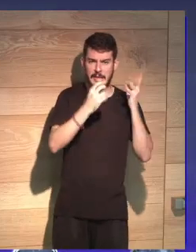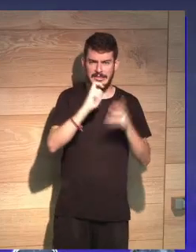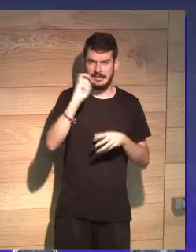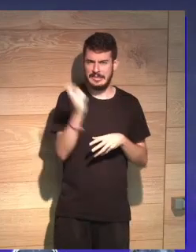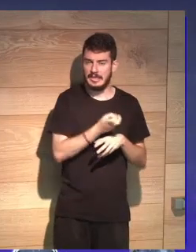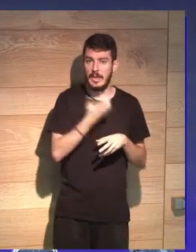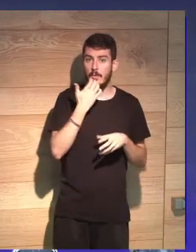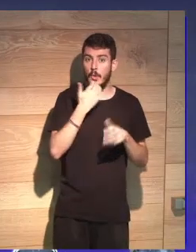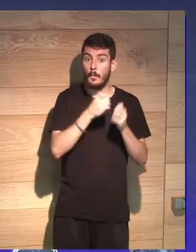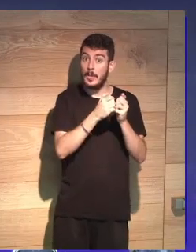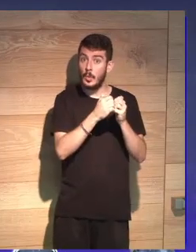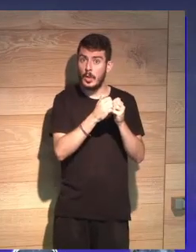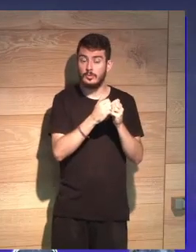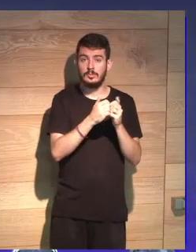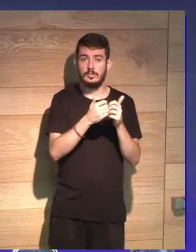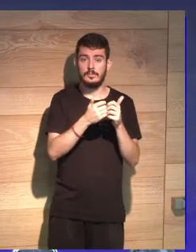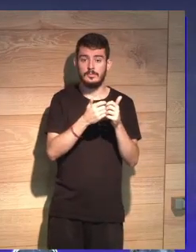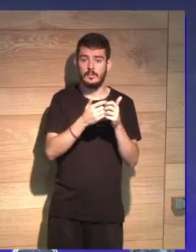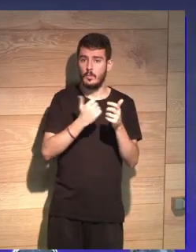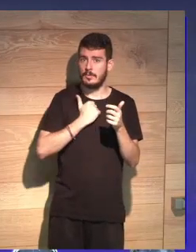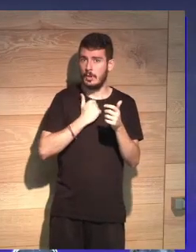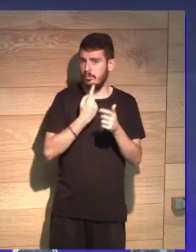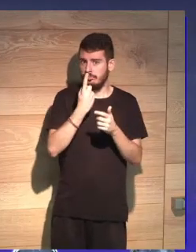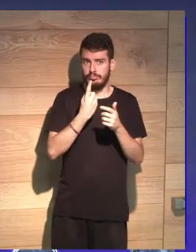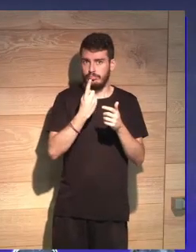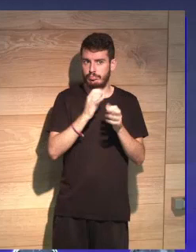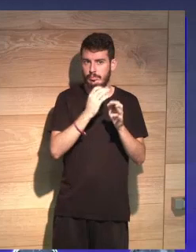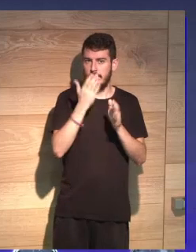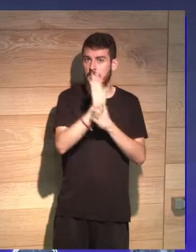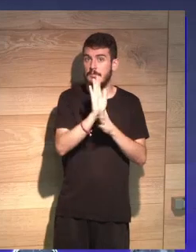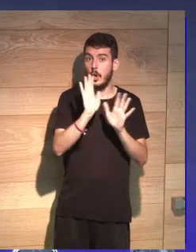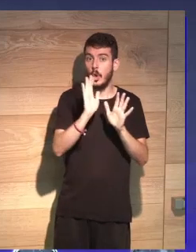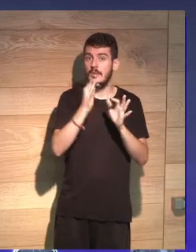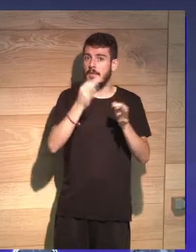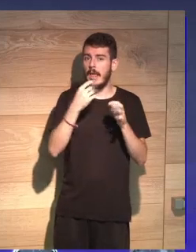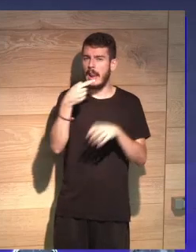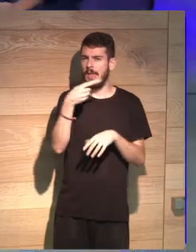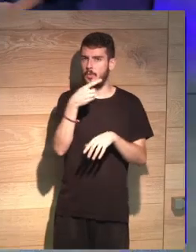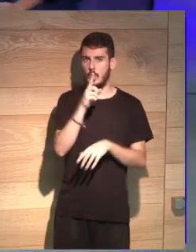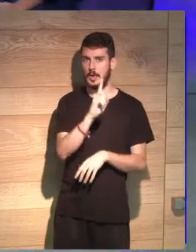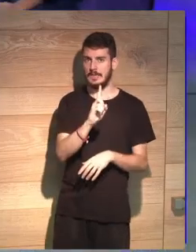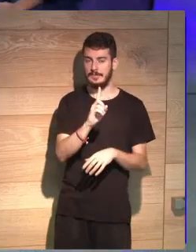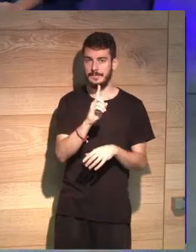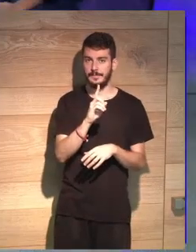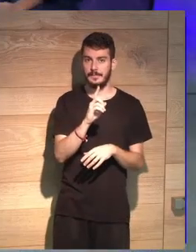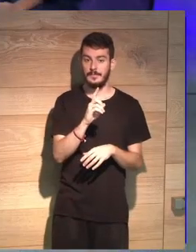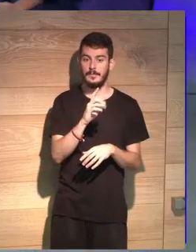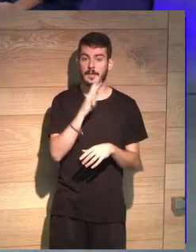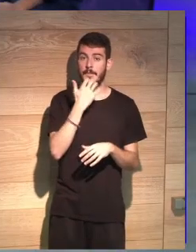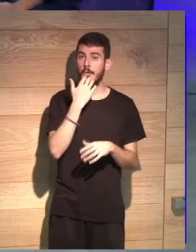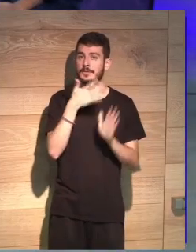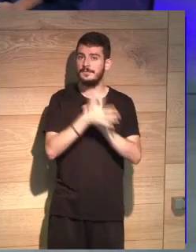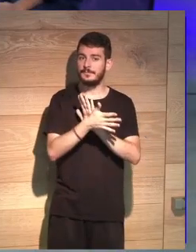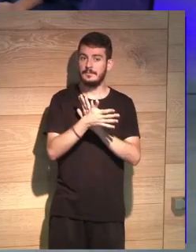dopamine levels can be risen with different activities. For instance, video games do this, but this does